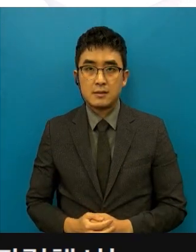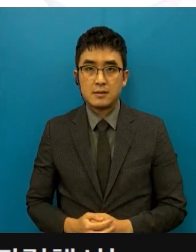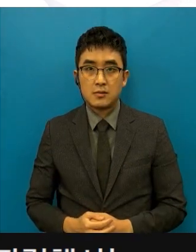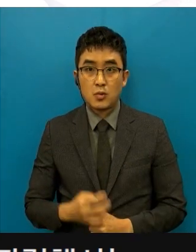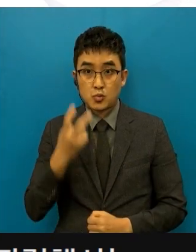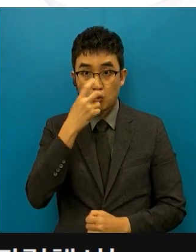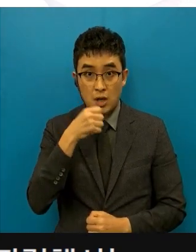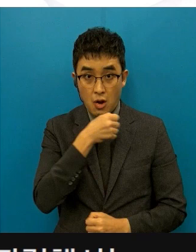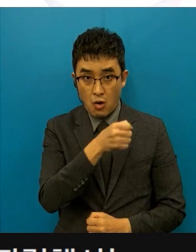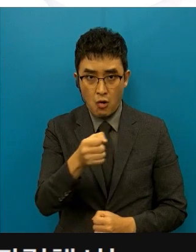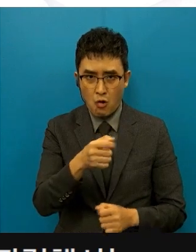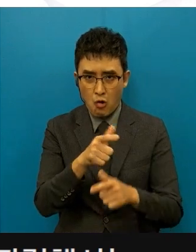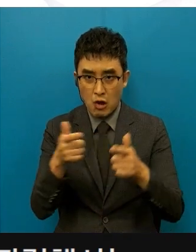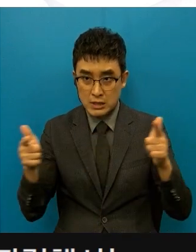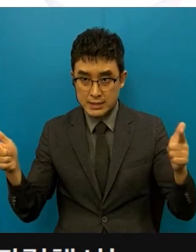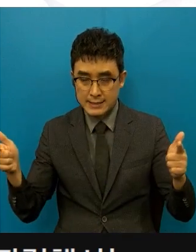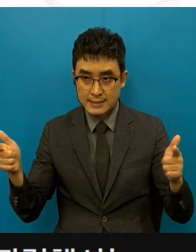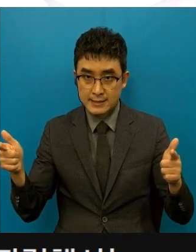18%,